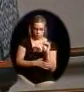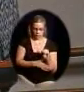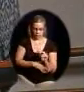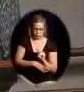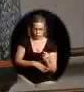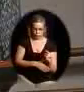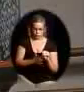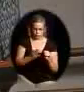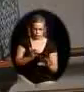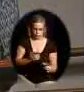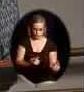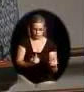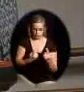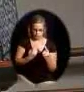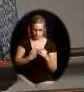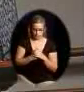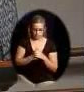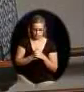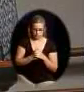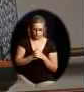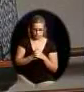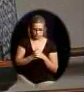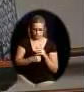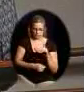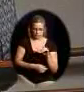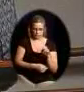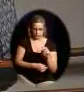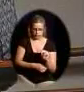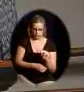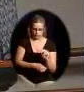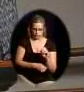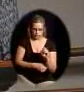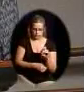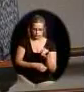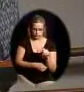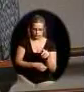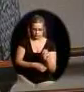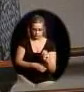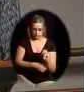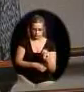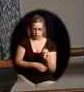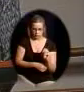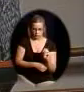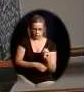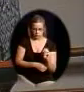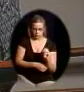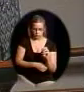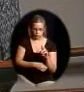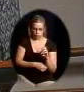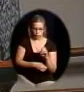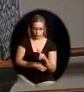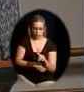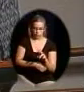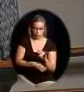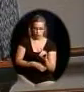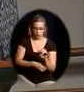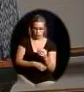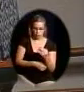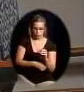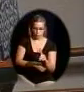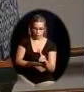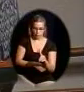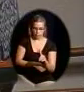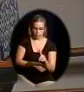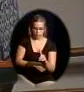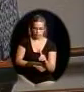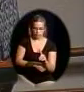Our Senior Serving School representatives are Diane Steele, Darlene Small, and Retta Reinhold, who are the facilitators, and Jenny Schwartzbeck,